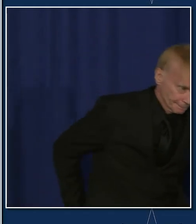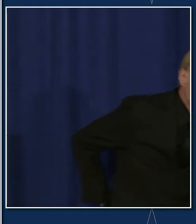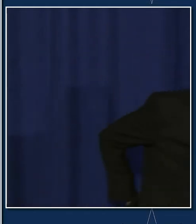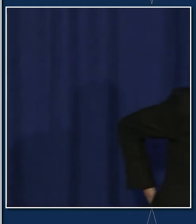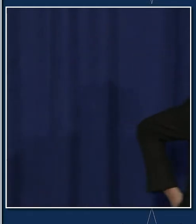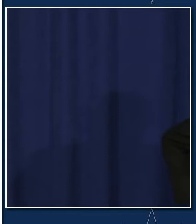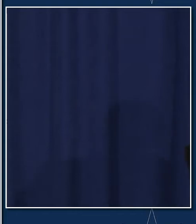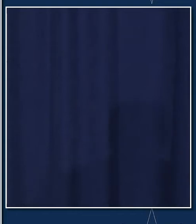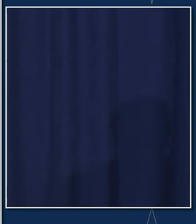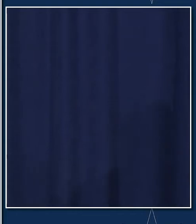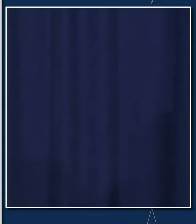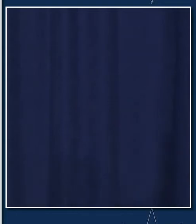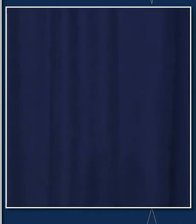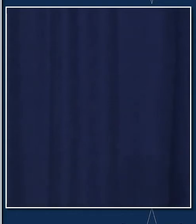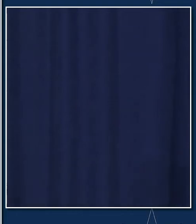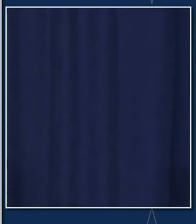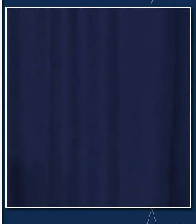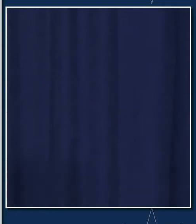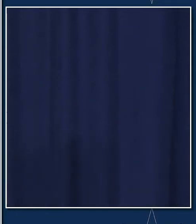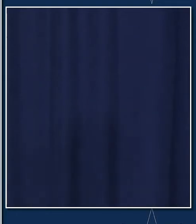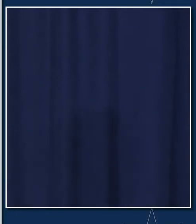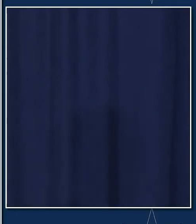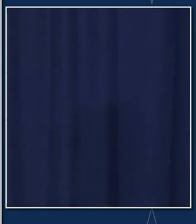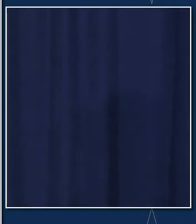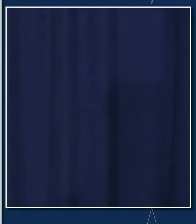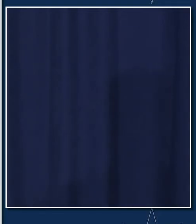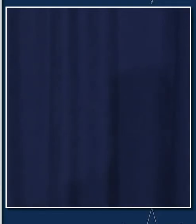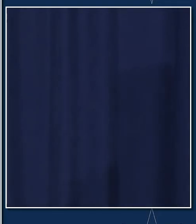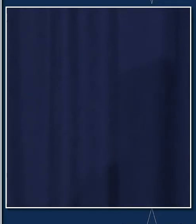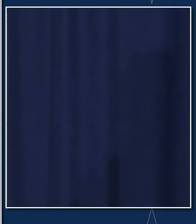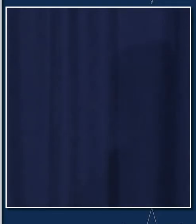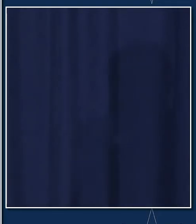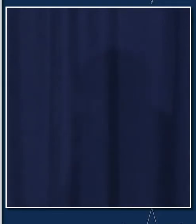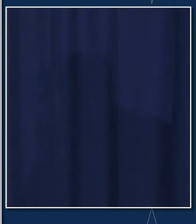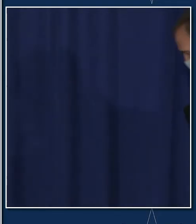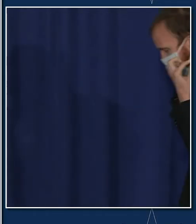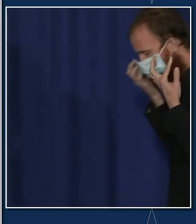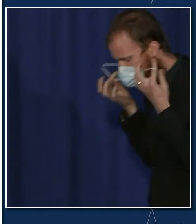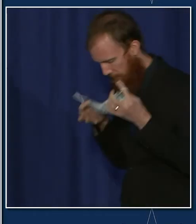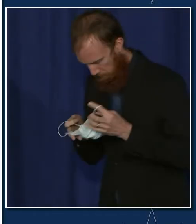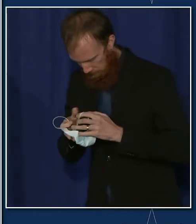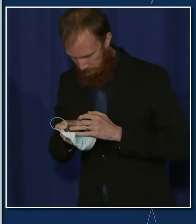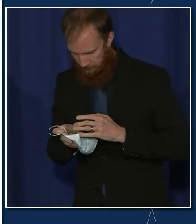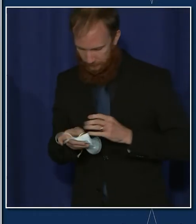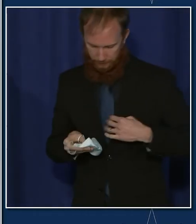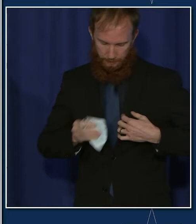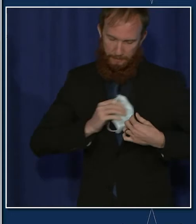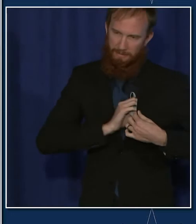We'll take some questions now. I have the mic here. Thank you so much to all of you.